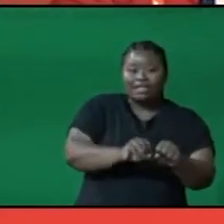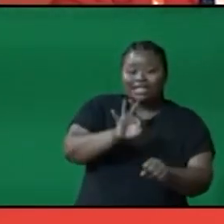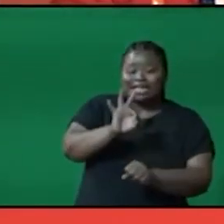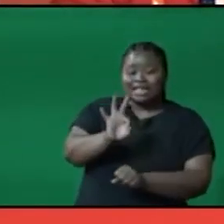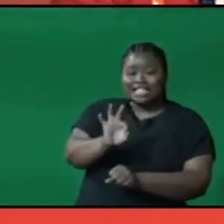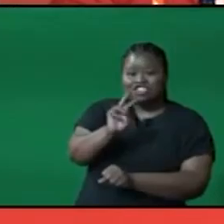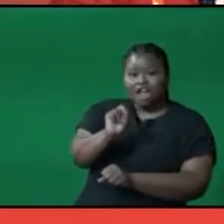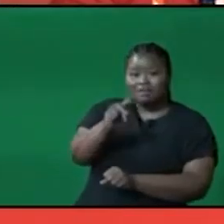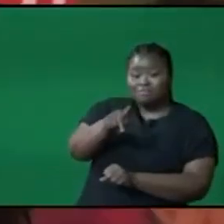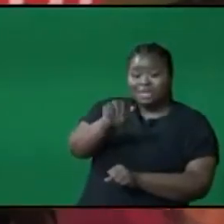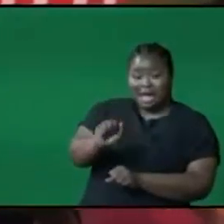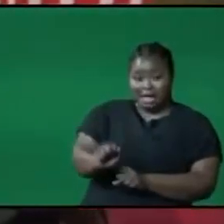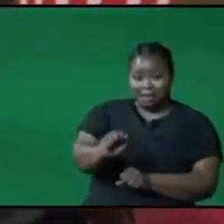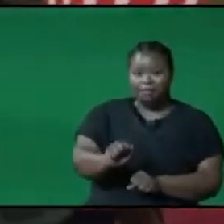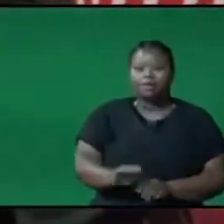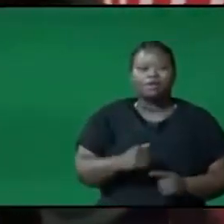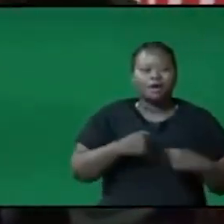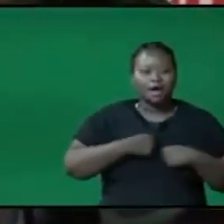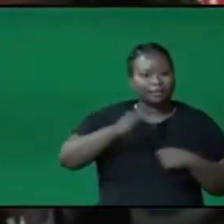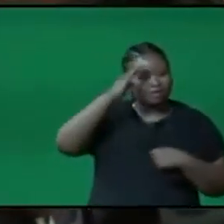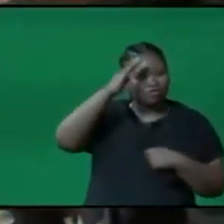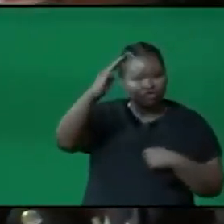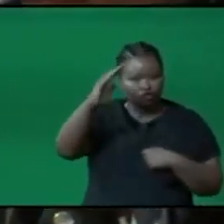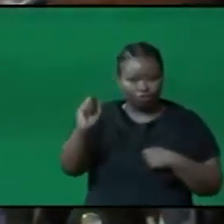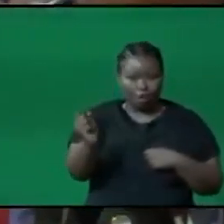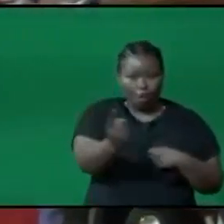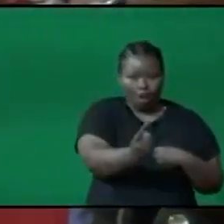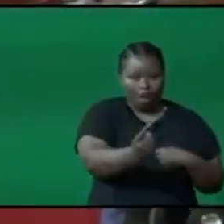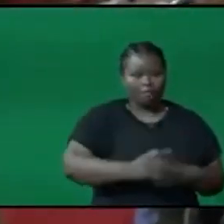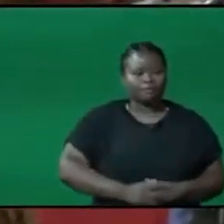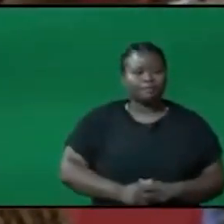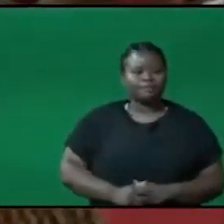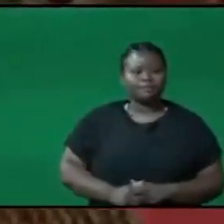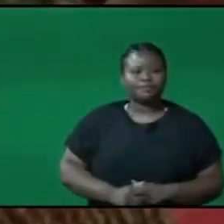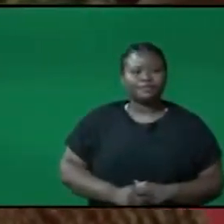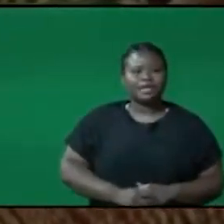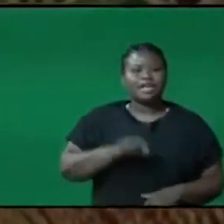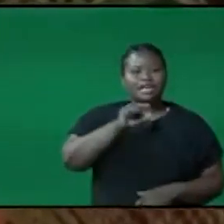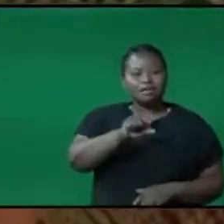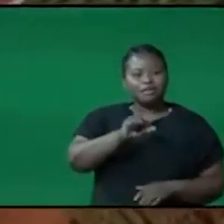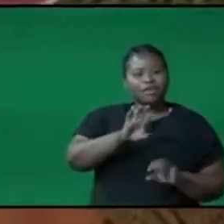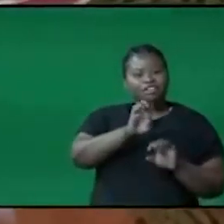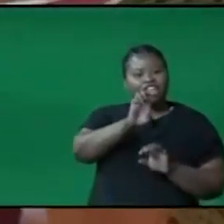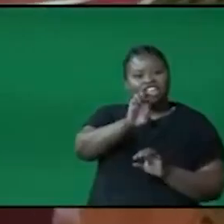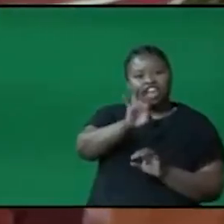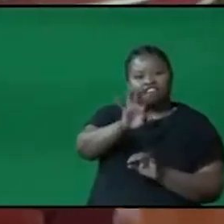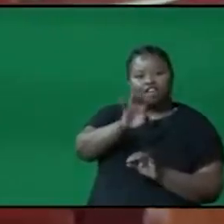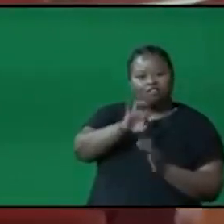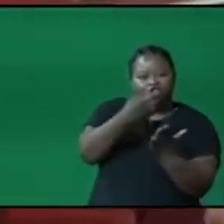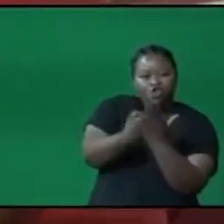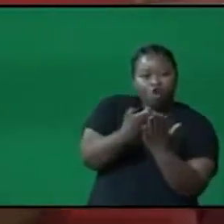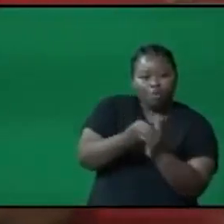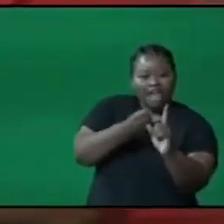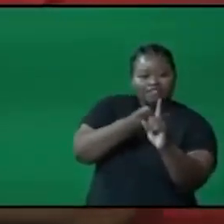Assembly. I greet you all in the name of the Economic Emancipation Movement.